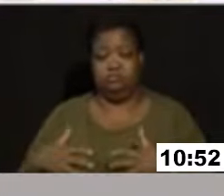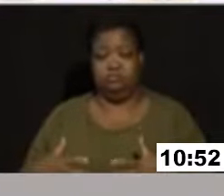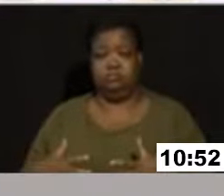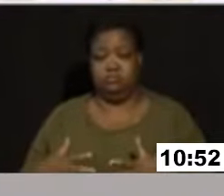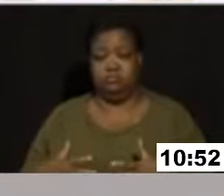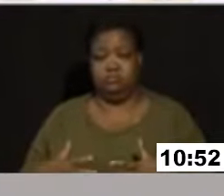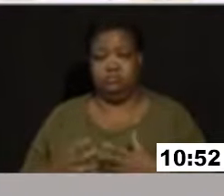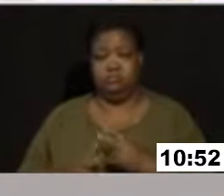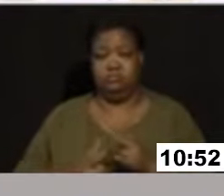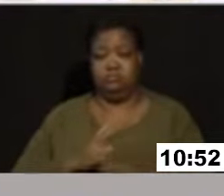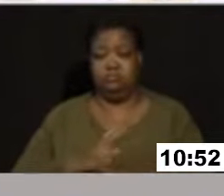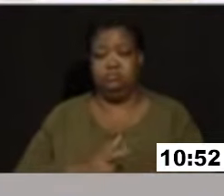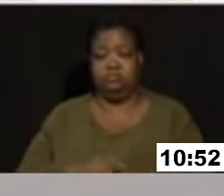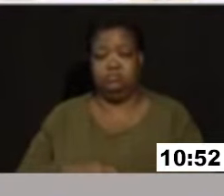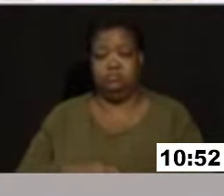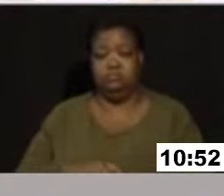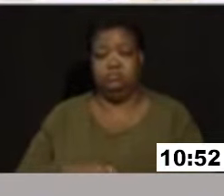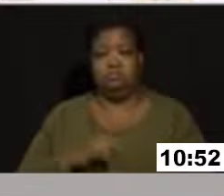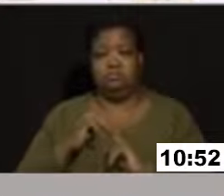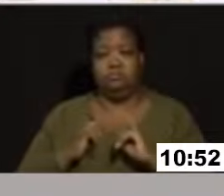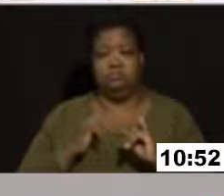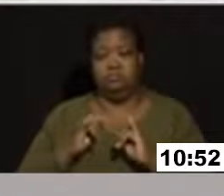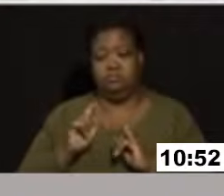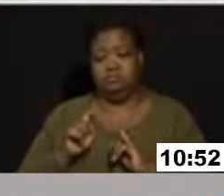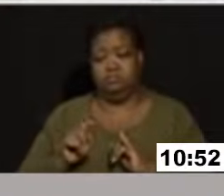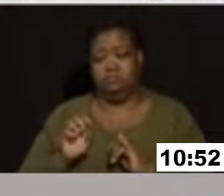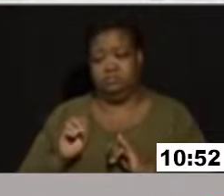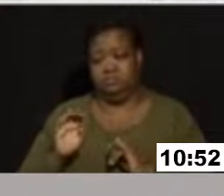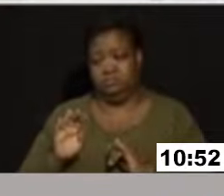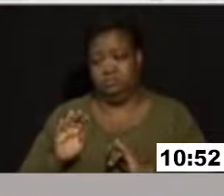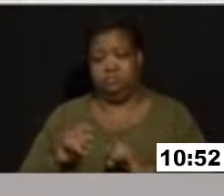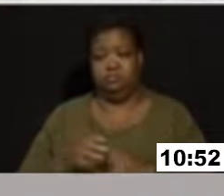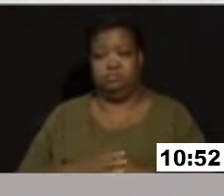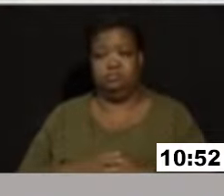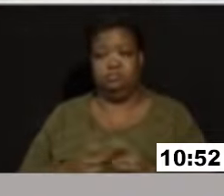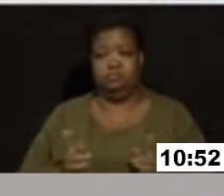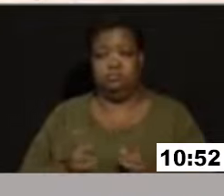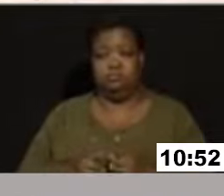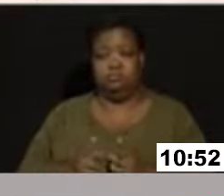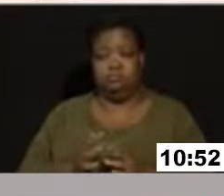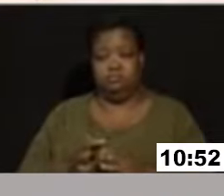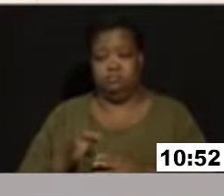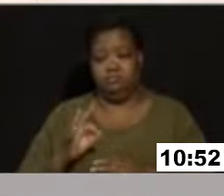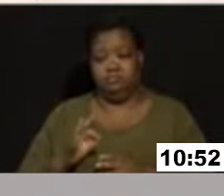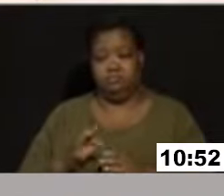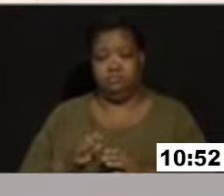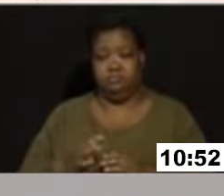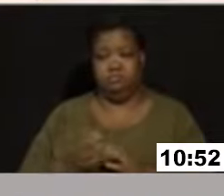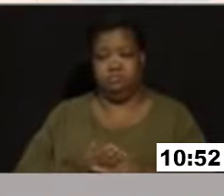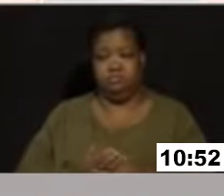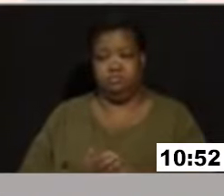rather at 11:05. As it pleases. We'll take a short adjournment.